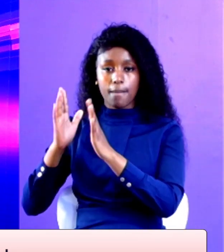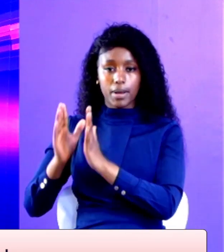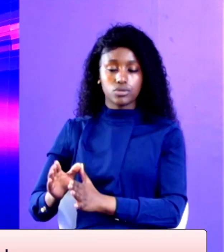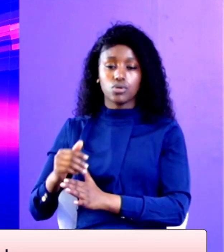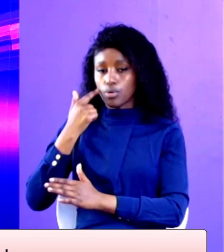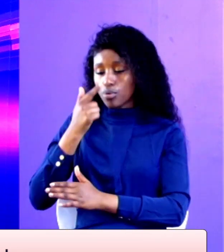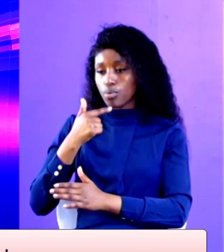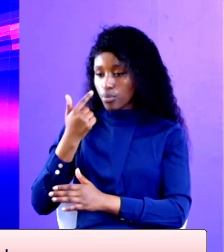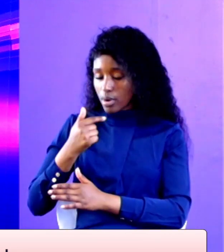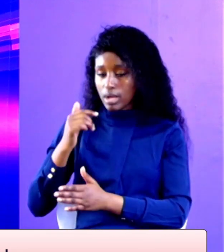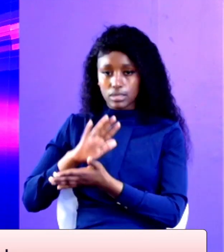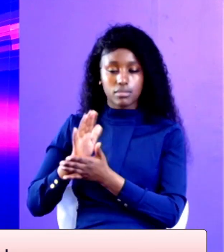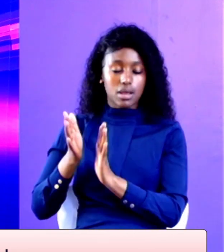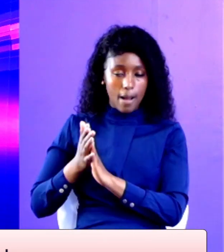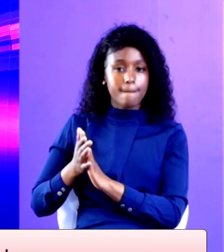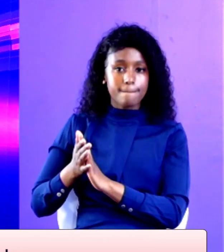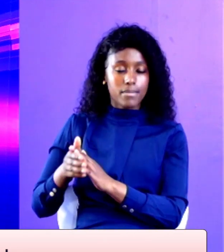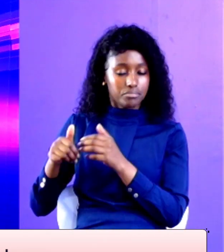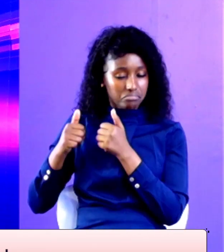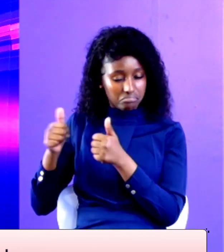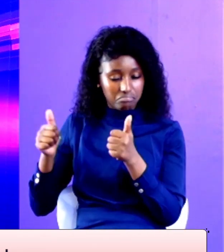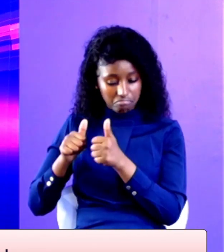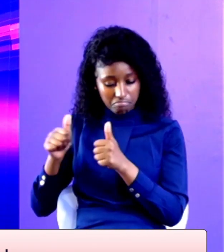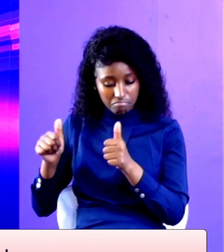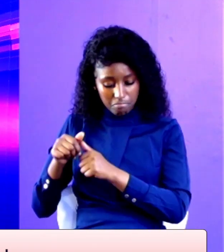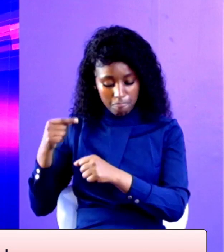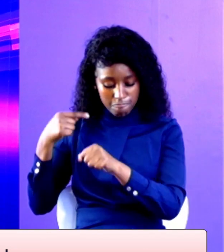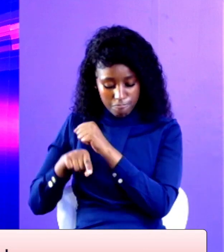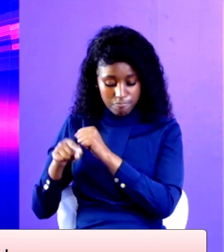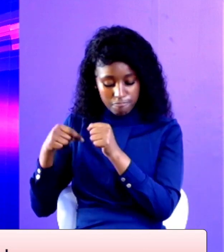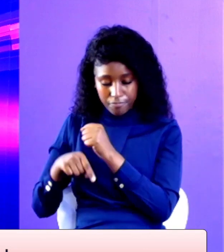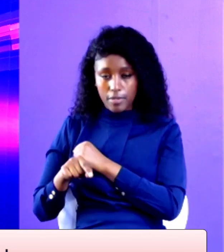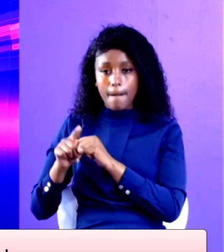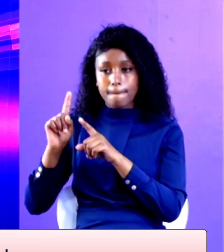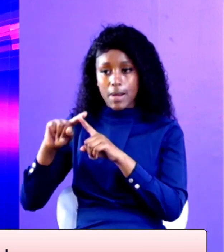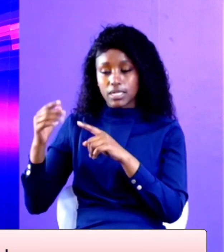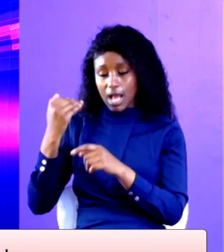is a clinical finisher. But with Gyökeres, I'm seeing